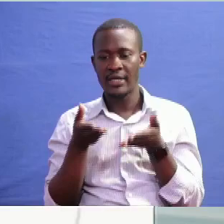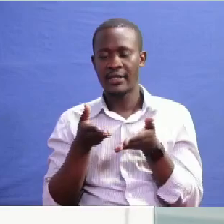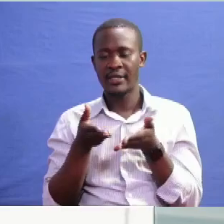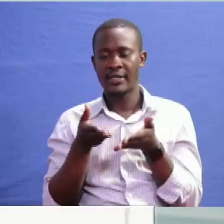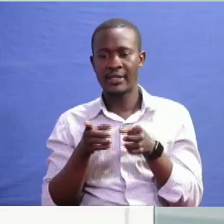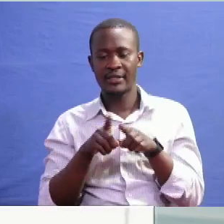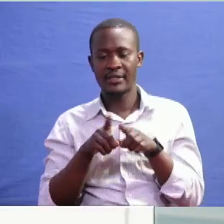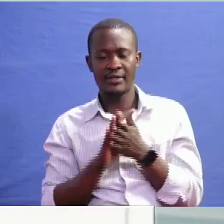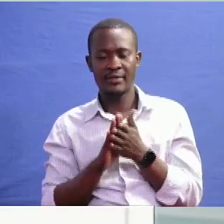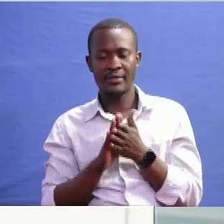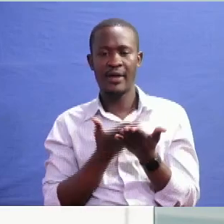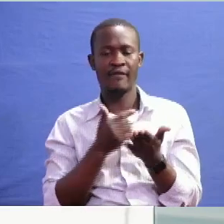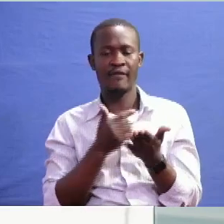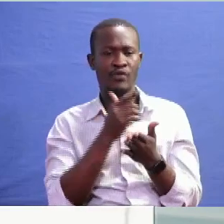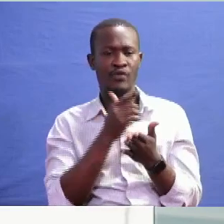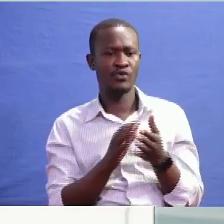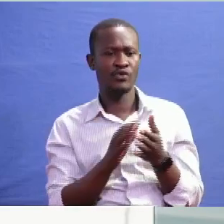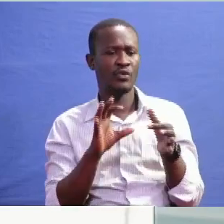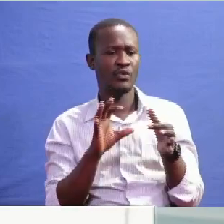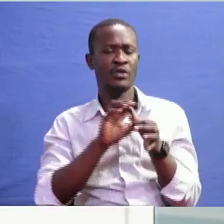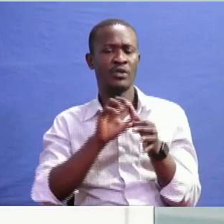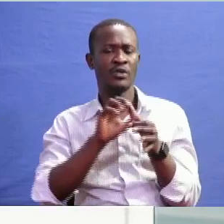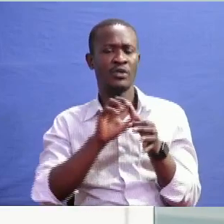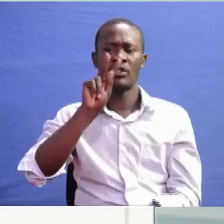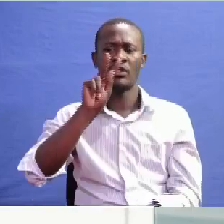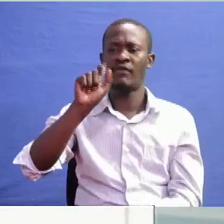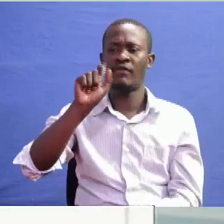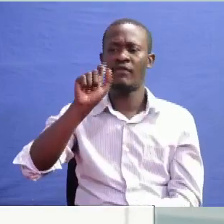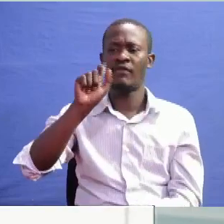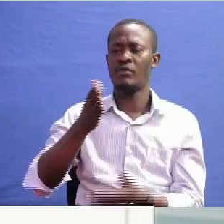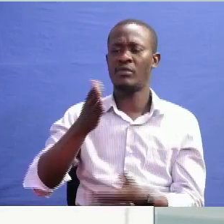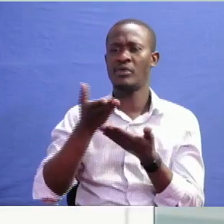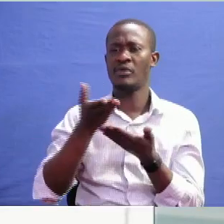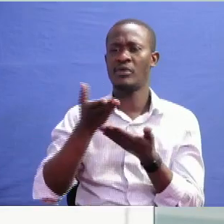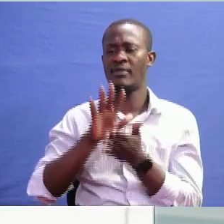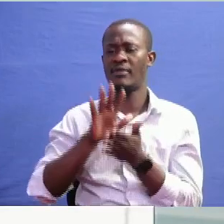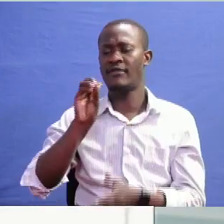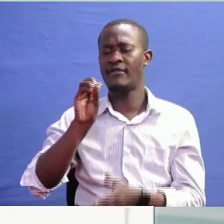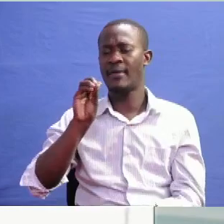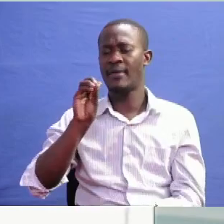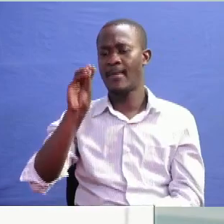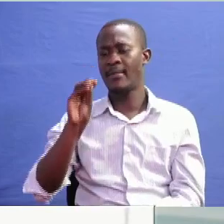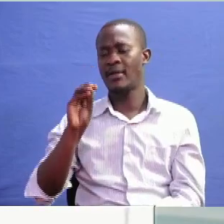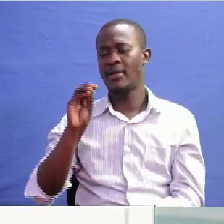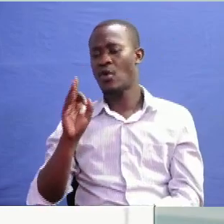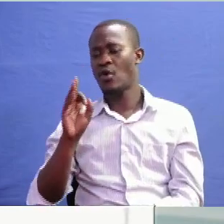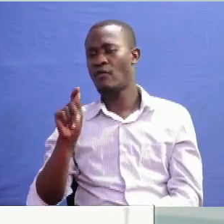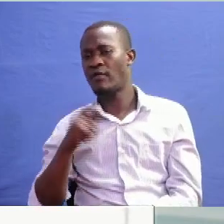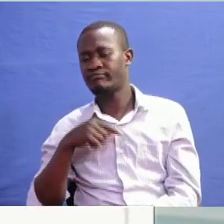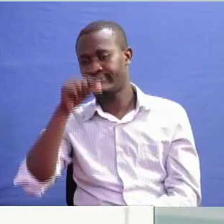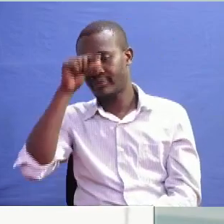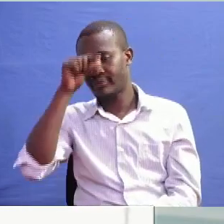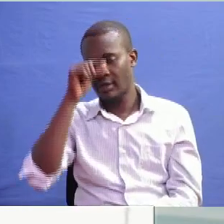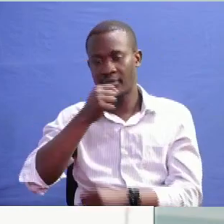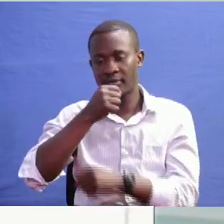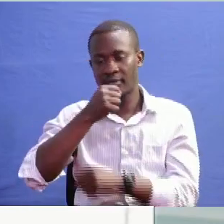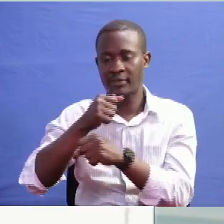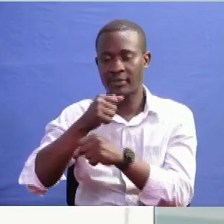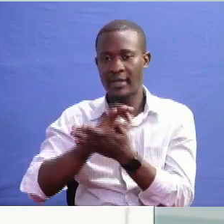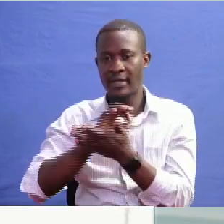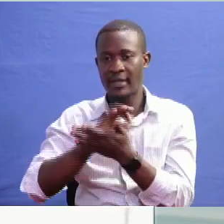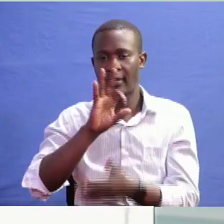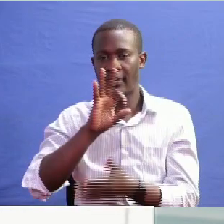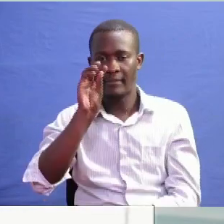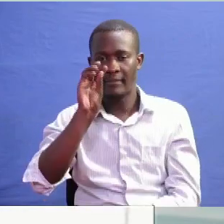for those who will join TVET and will receive up to 50% of the government scholarship and